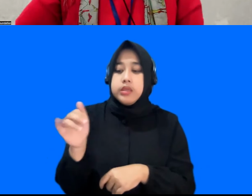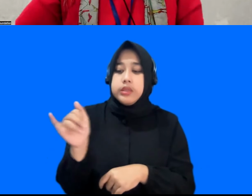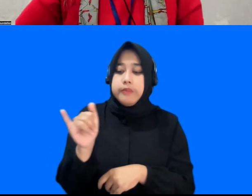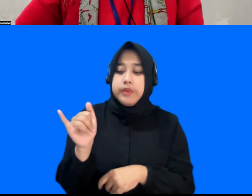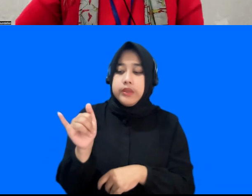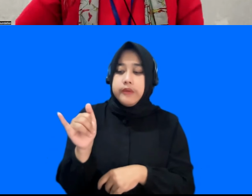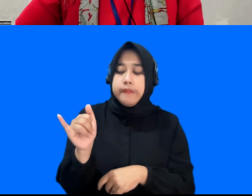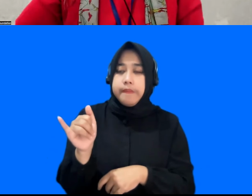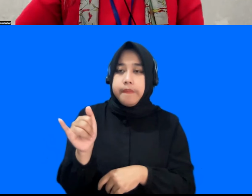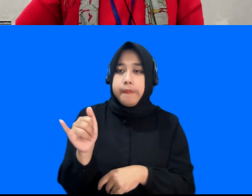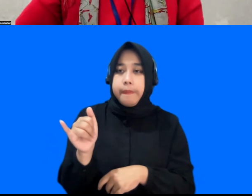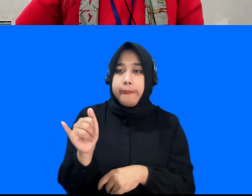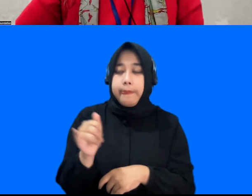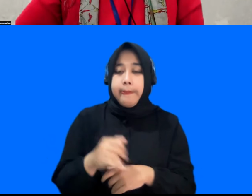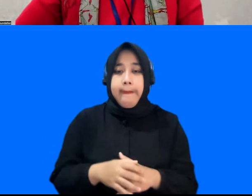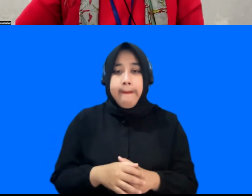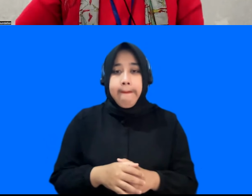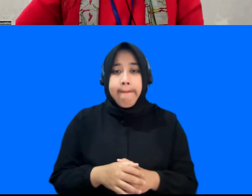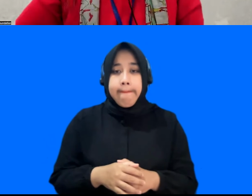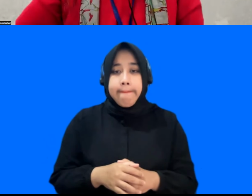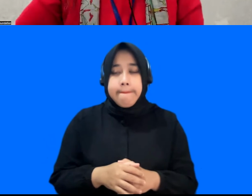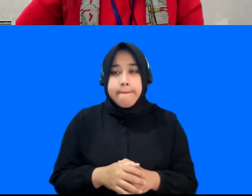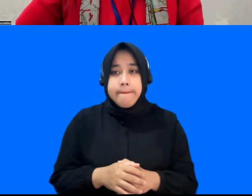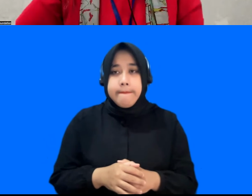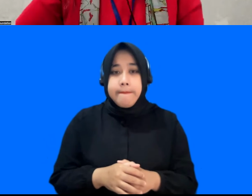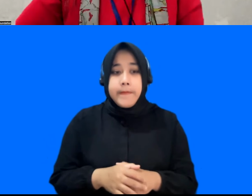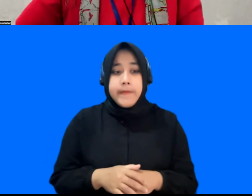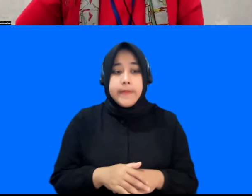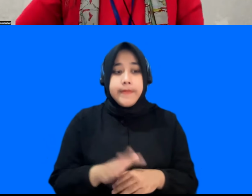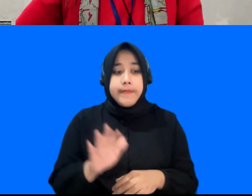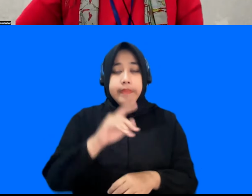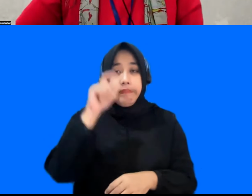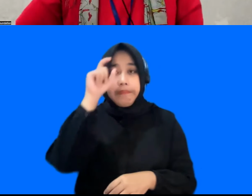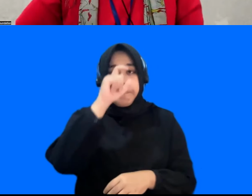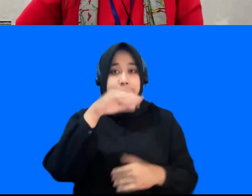driven, are ways that we are trying to chip away at the problem.